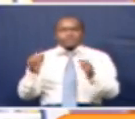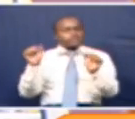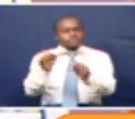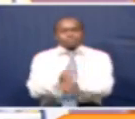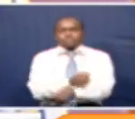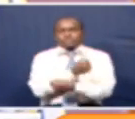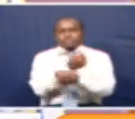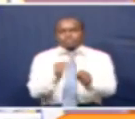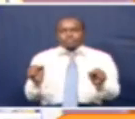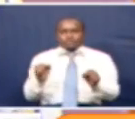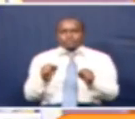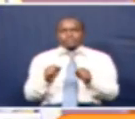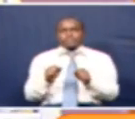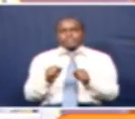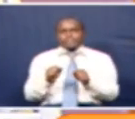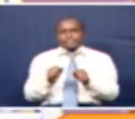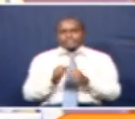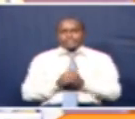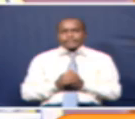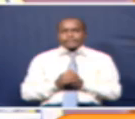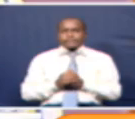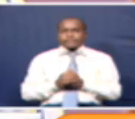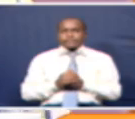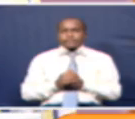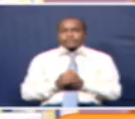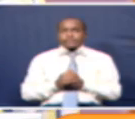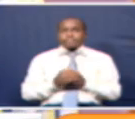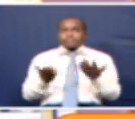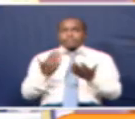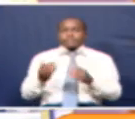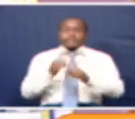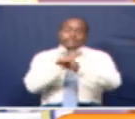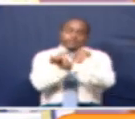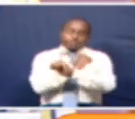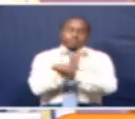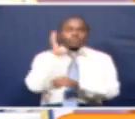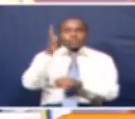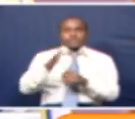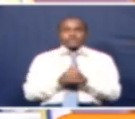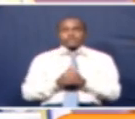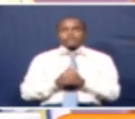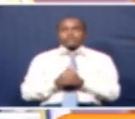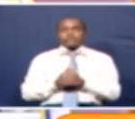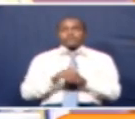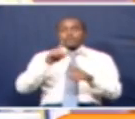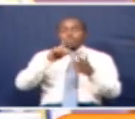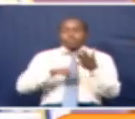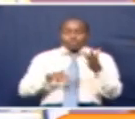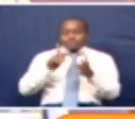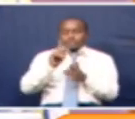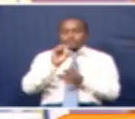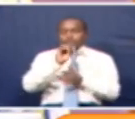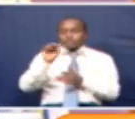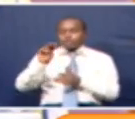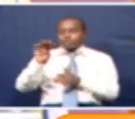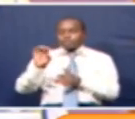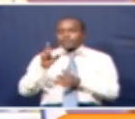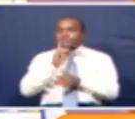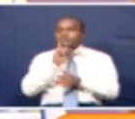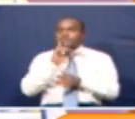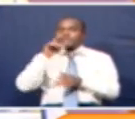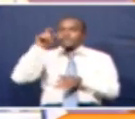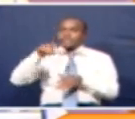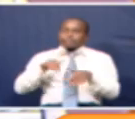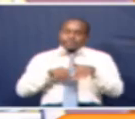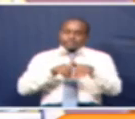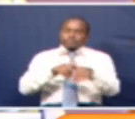their prayer session or memorial service. Instead, maybe they'll give them security. What Jafet Kome said is that they must follow